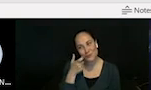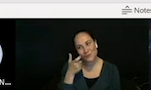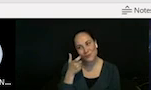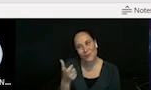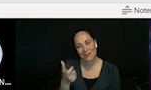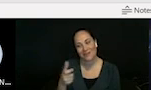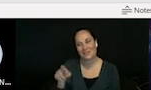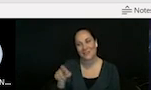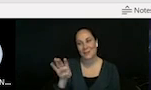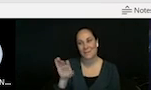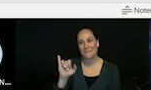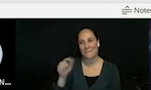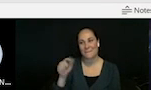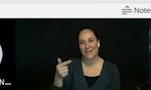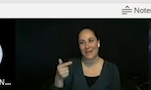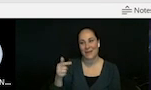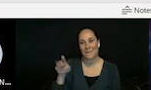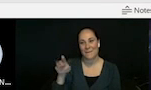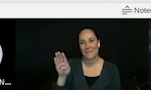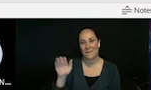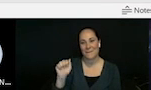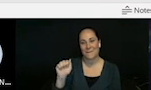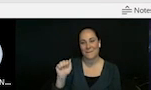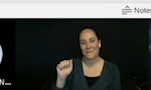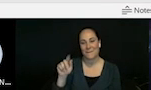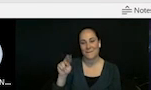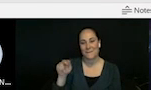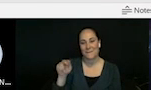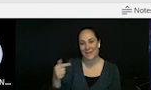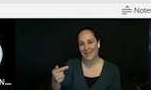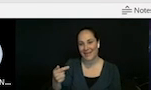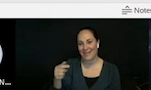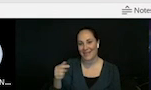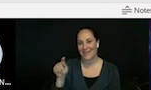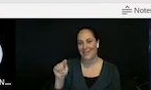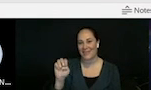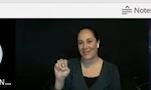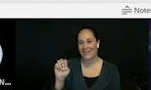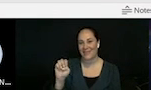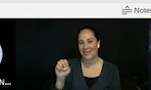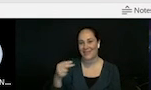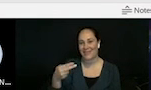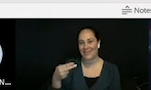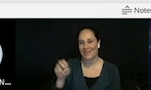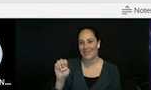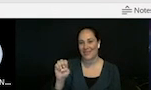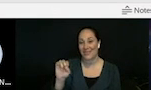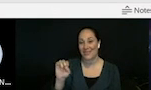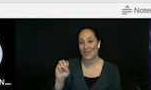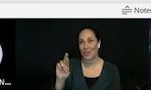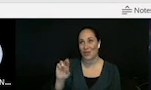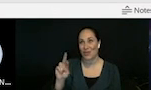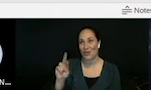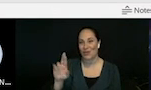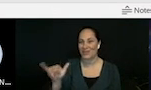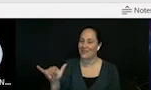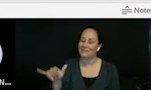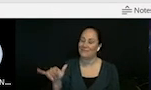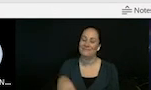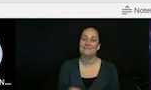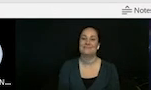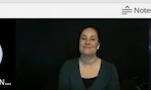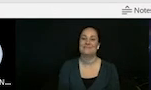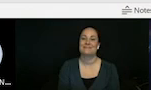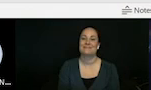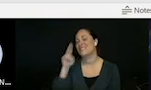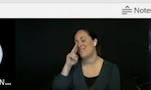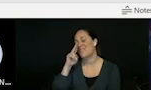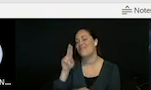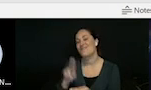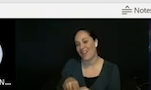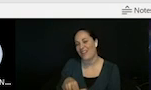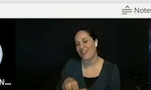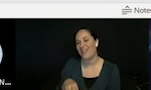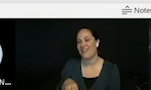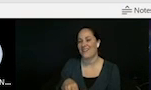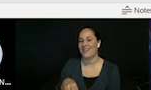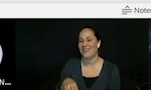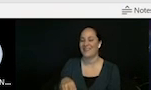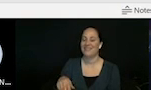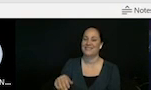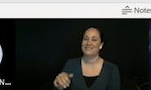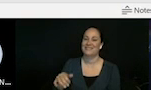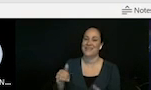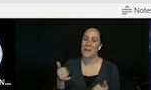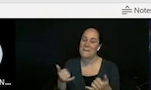It is a very playful series. It does a good job of bringing the fun in science, the playfulness of